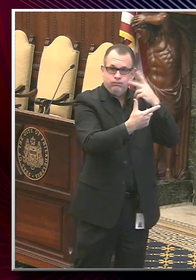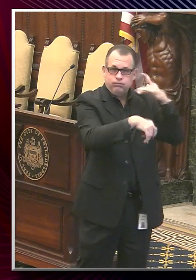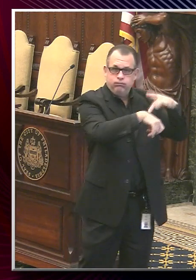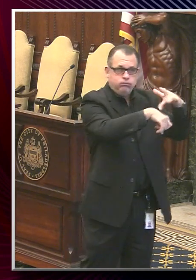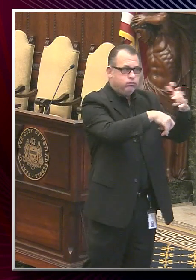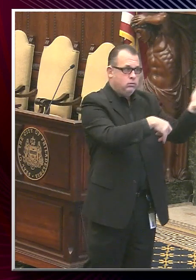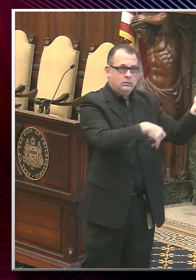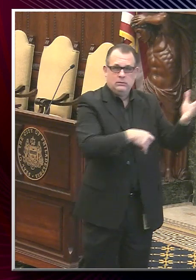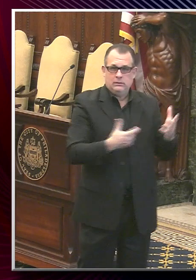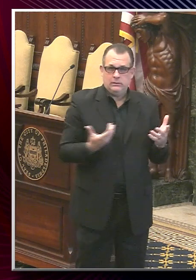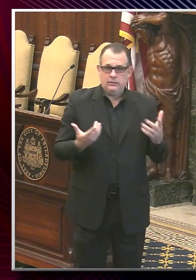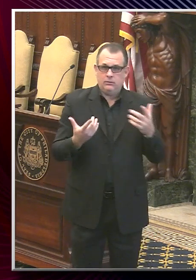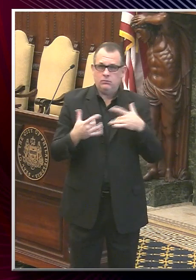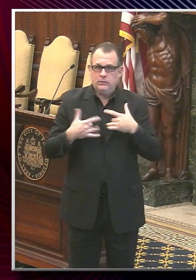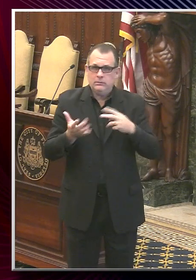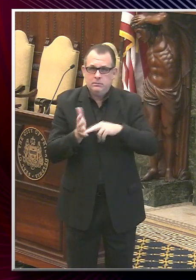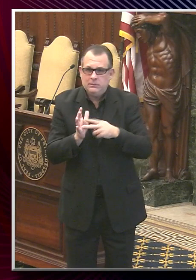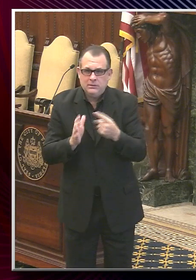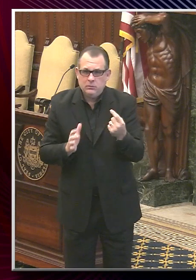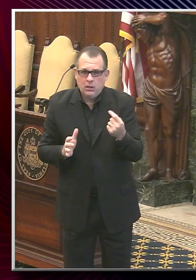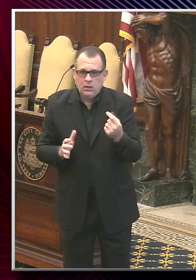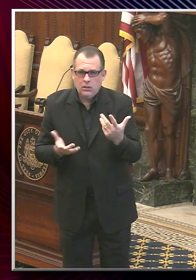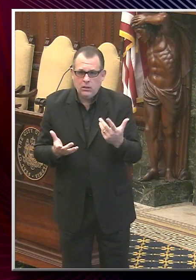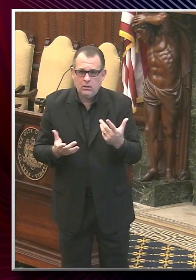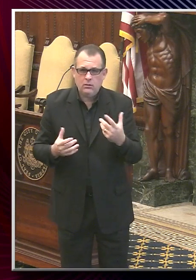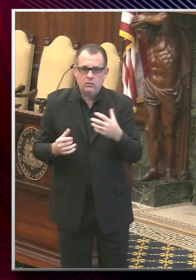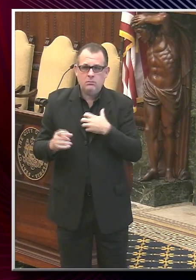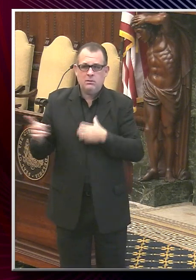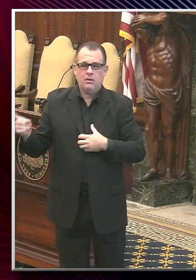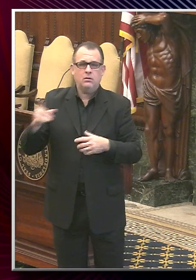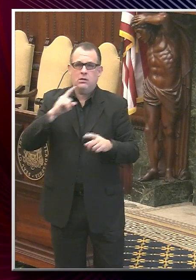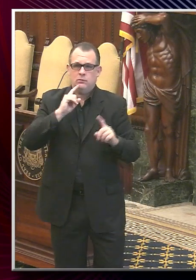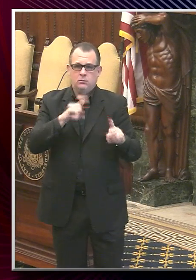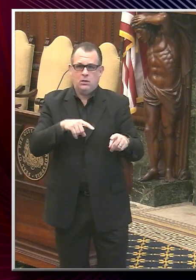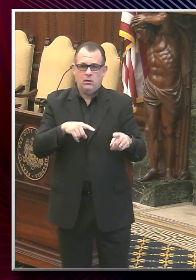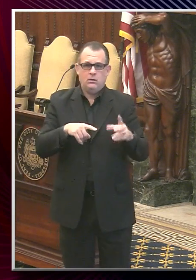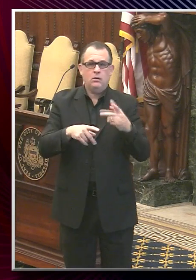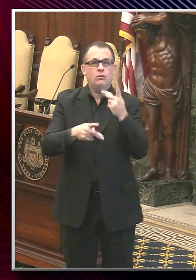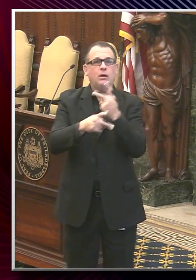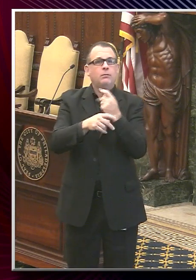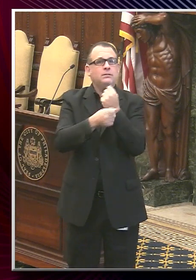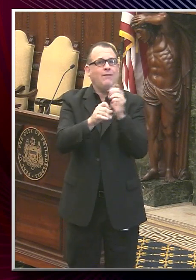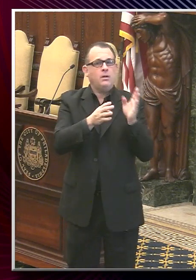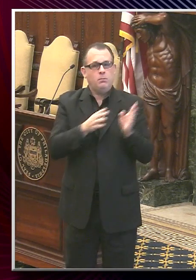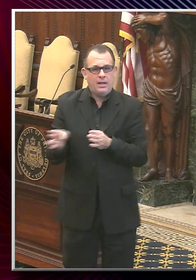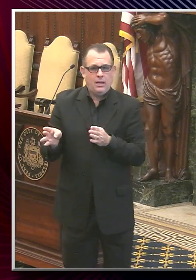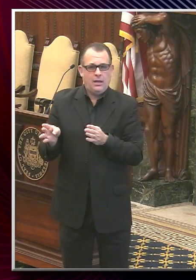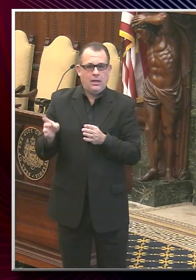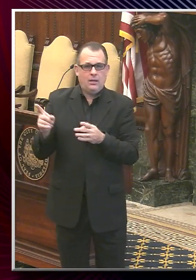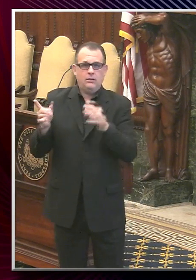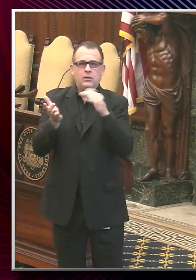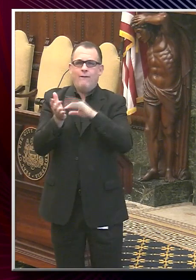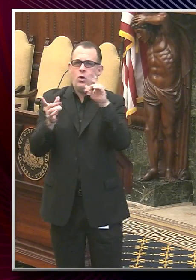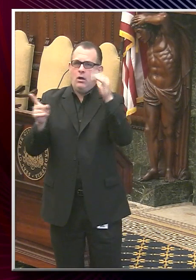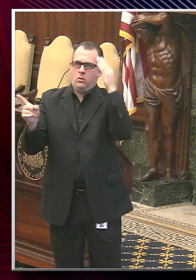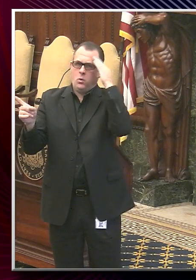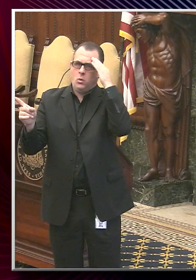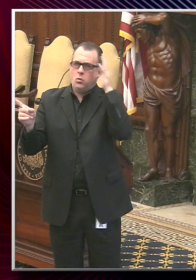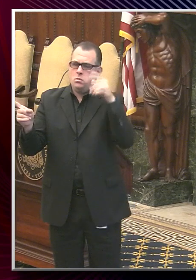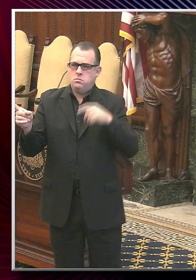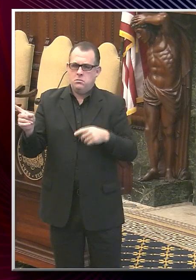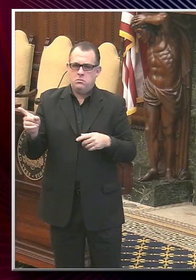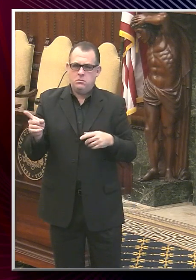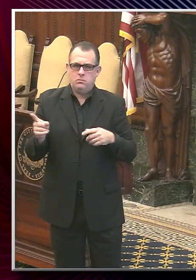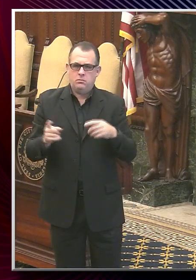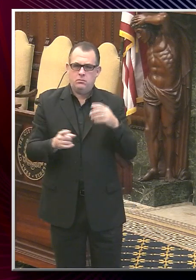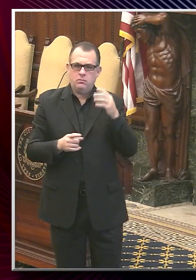Village this year? I think there was updated safety plan, and I think Dr. Farley's aware of it. So the Christmas